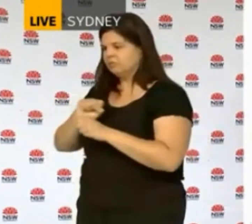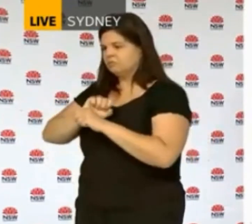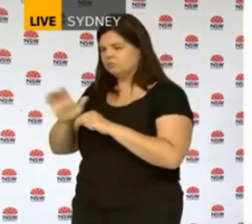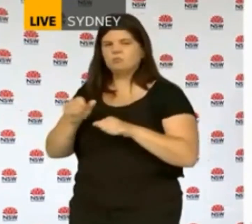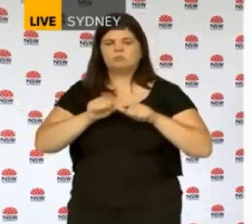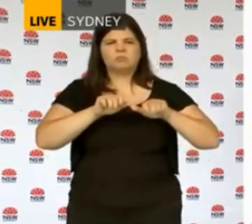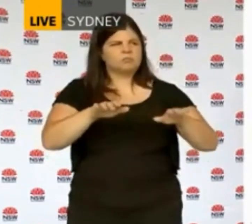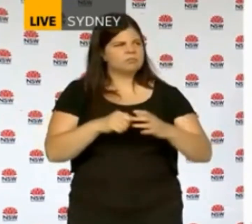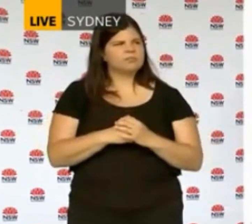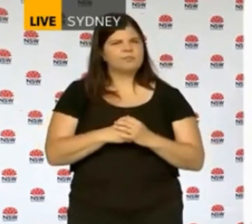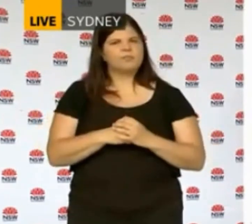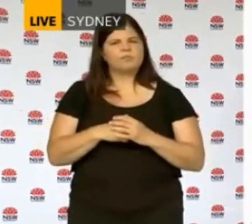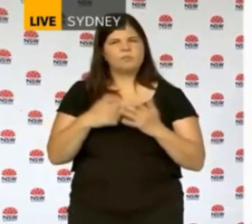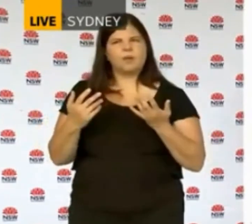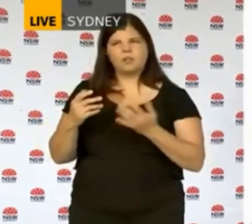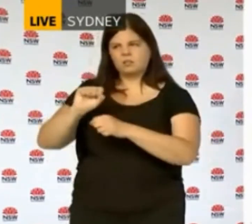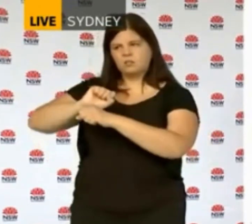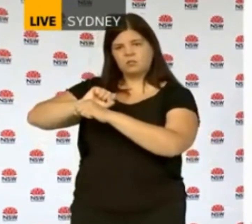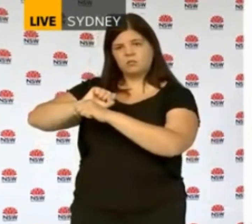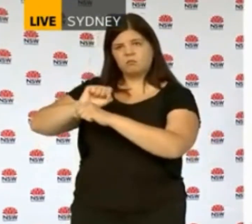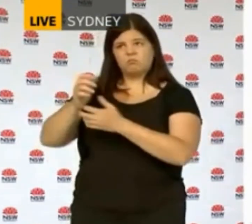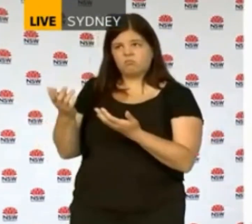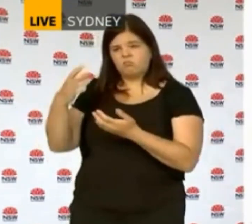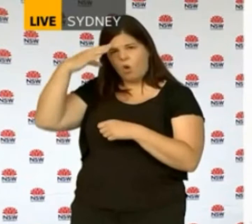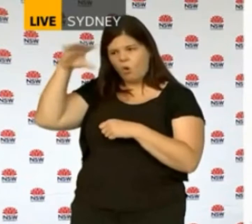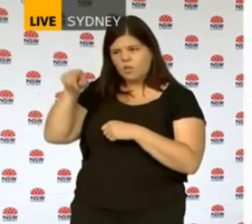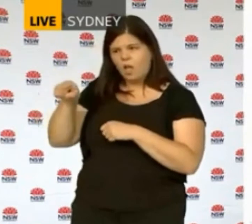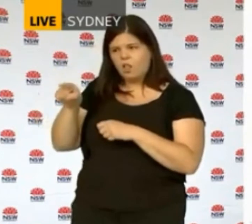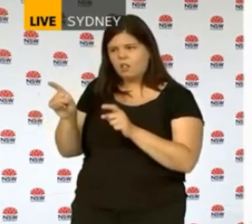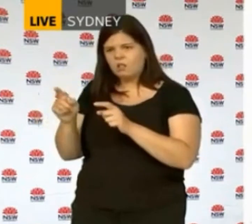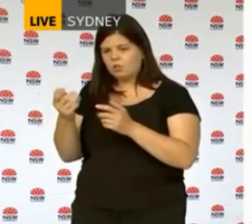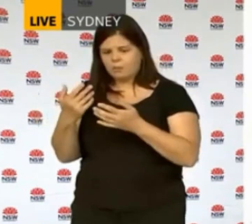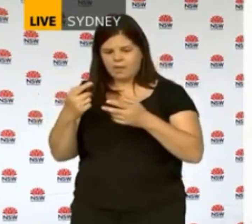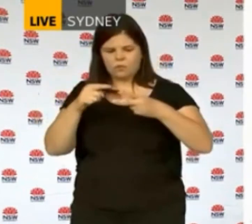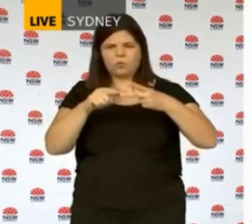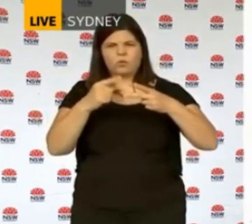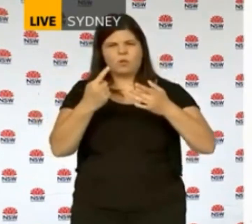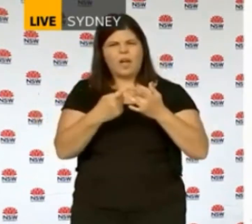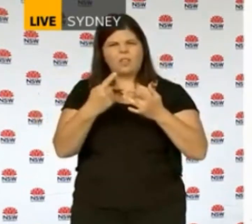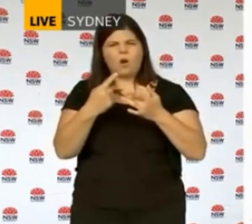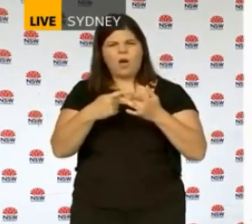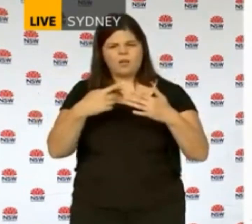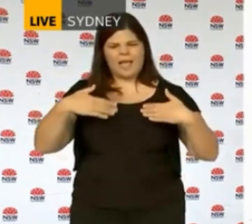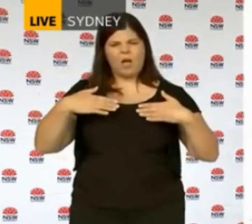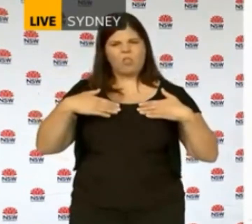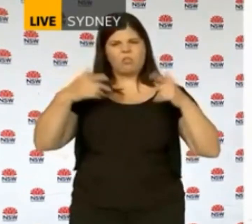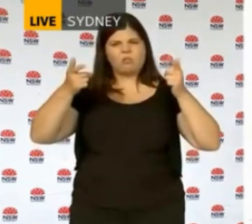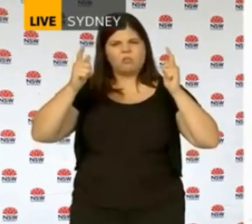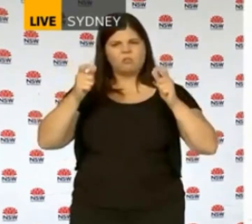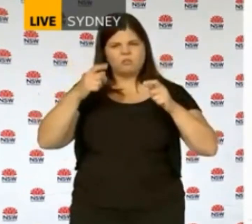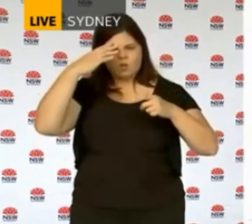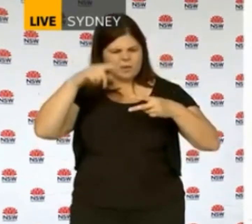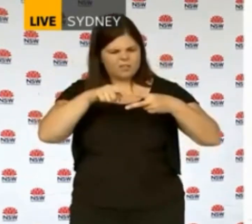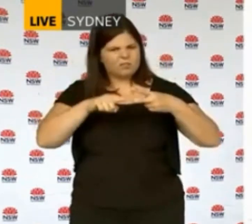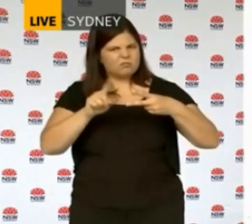hotel accommodation? And what differences are there? Are there extra precautions at the health accommodation? So in relation to the health accommodation,